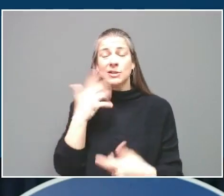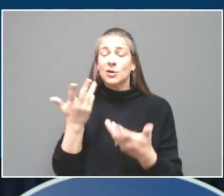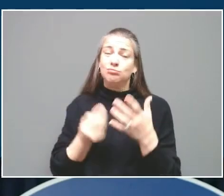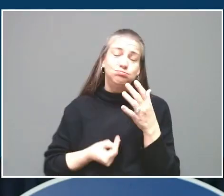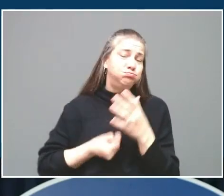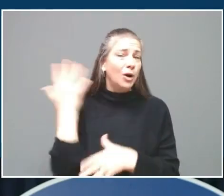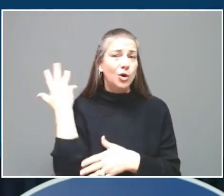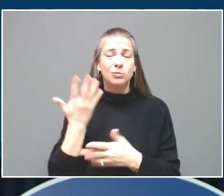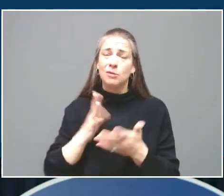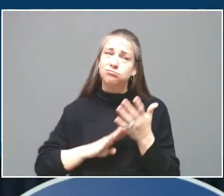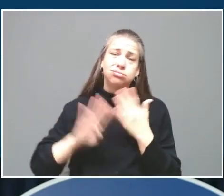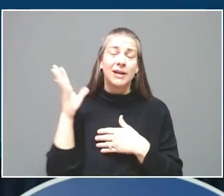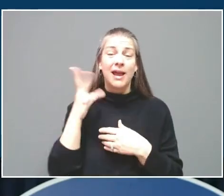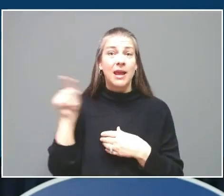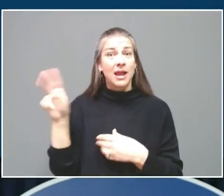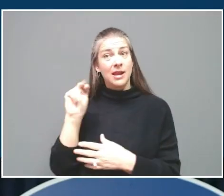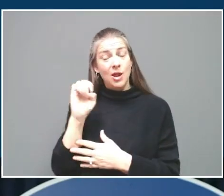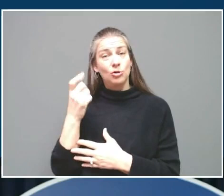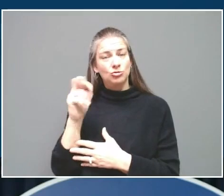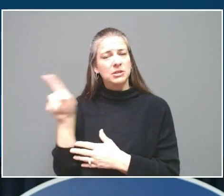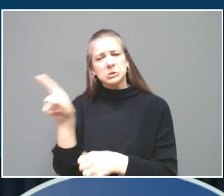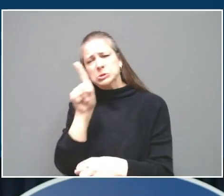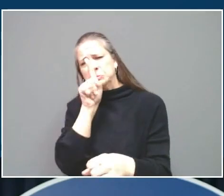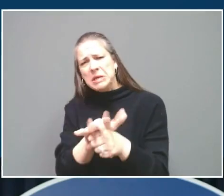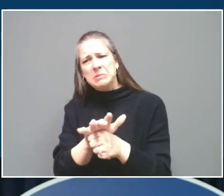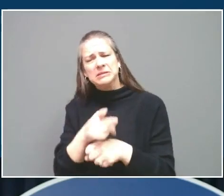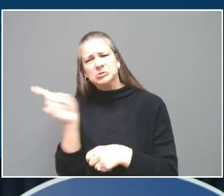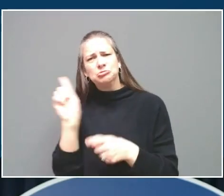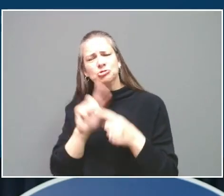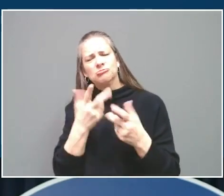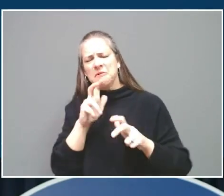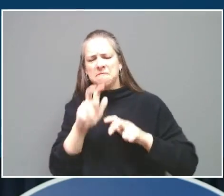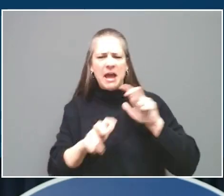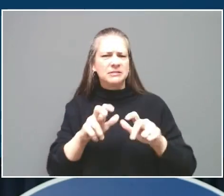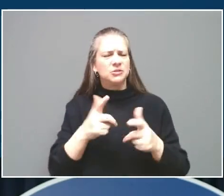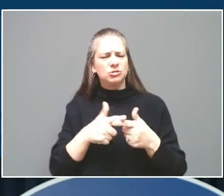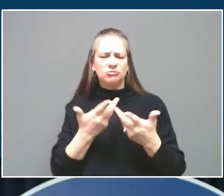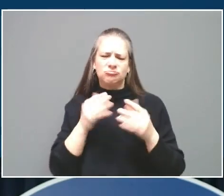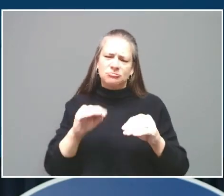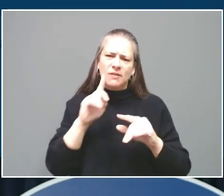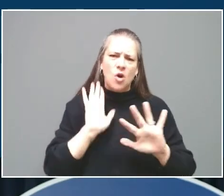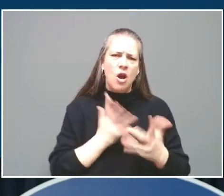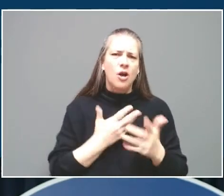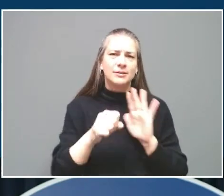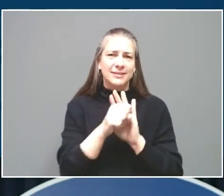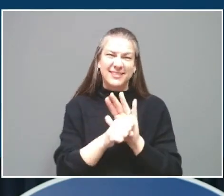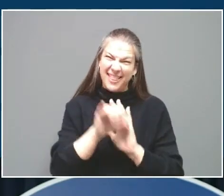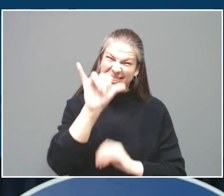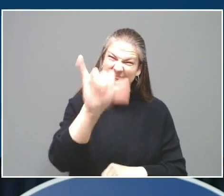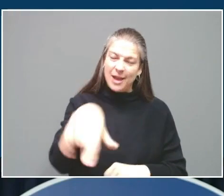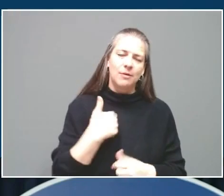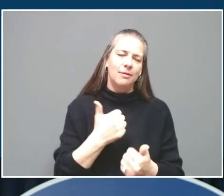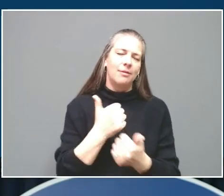from Neogen's leaders to continue to invest in multiple communities in our state. That's the type of success we love to see, one